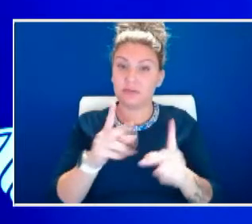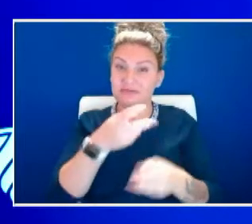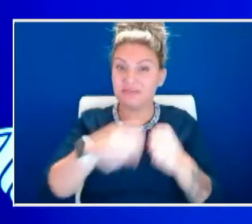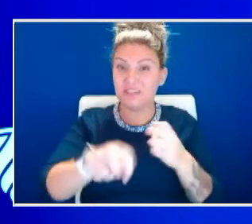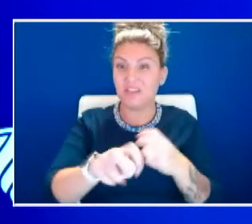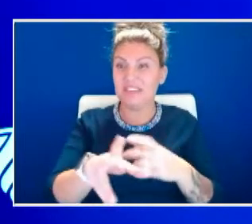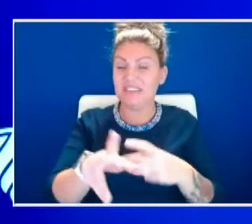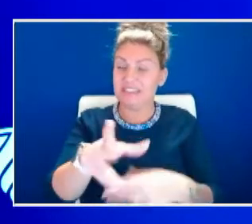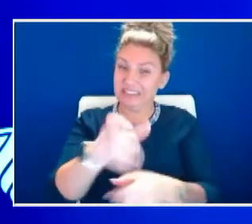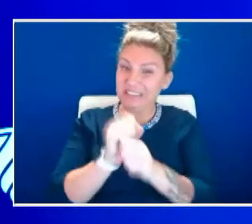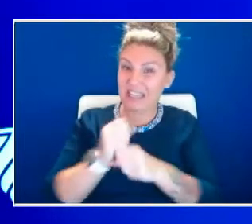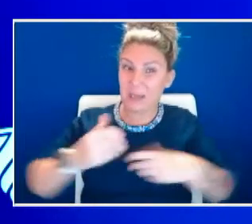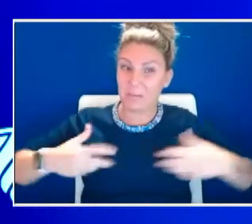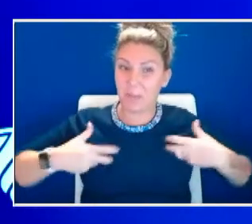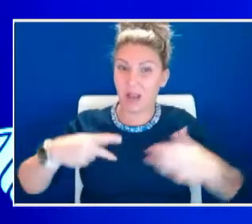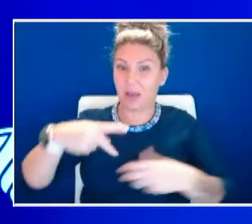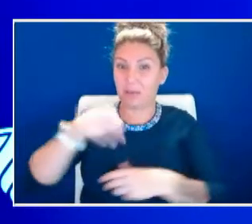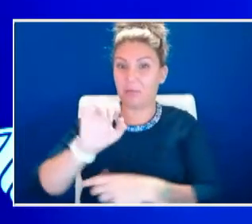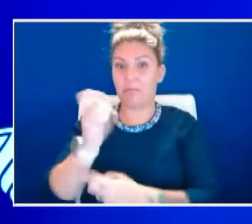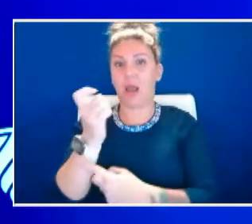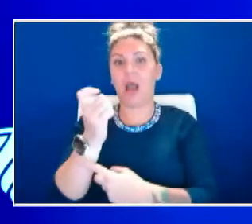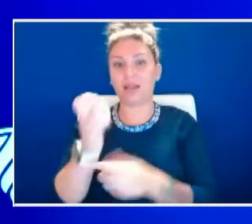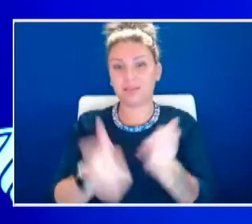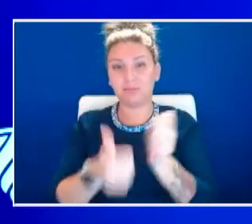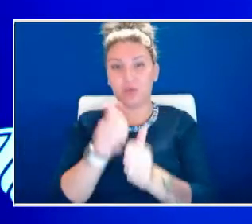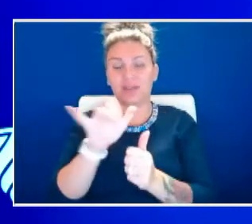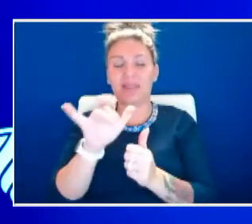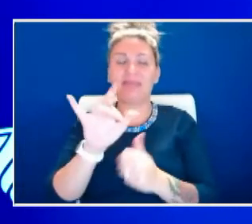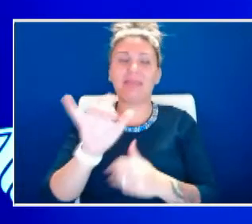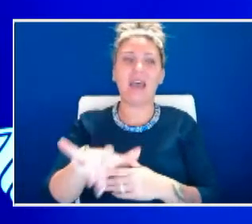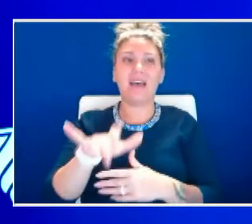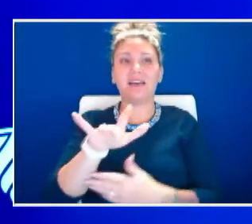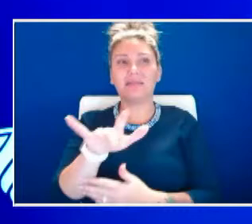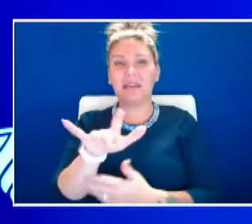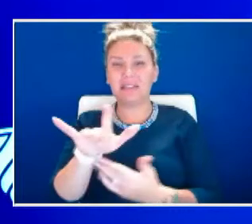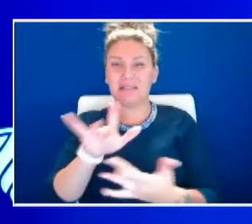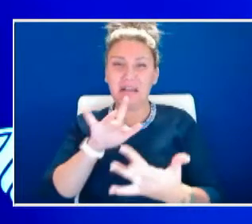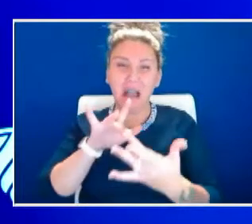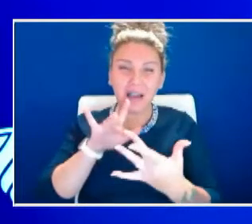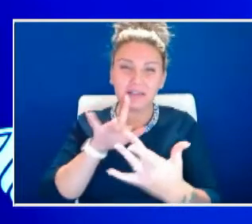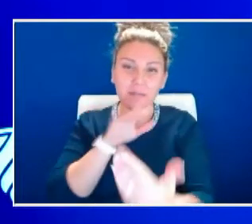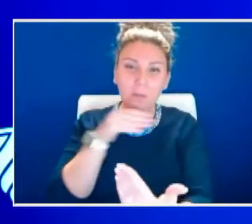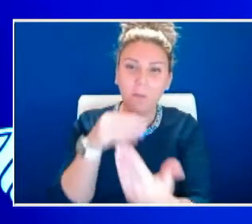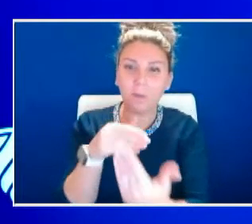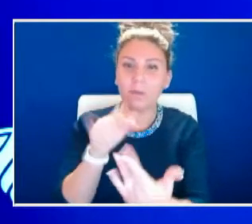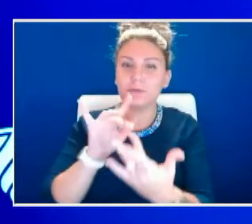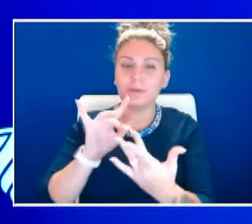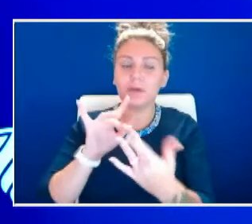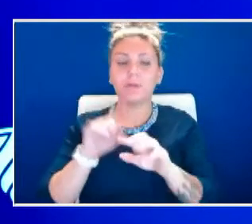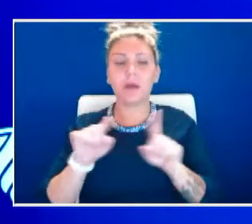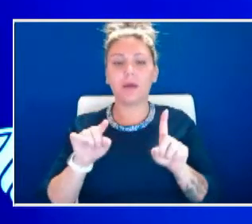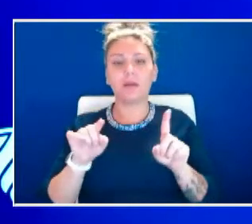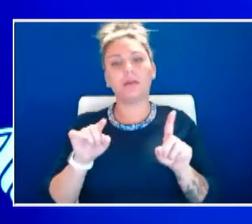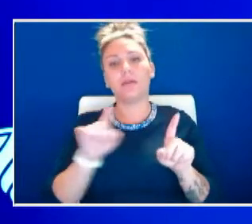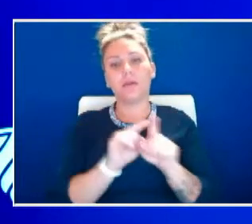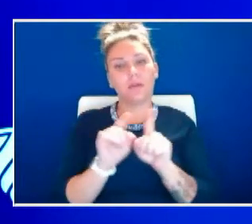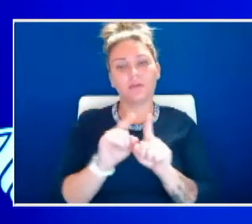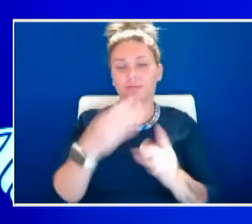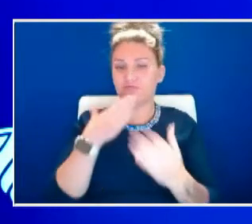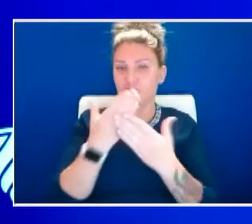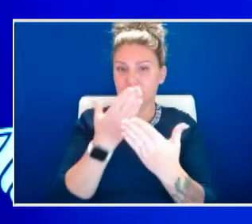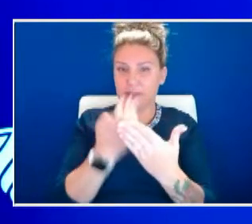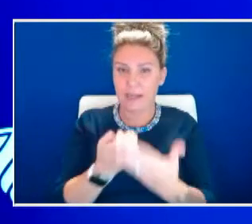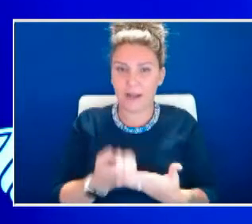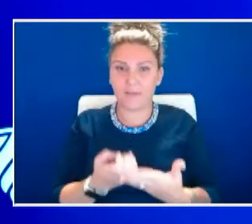really mostly, that intentional contact, that close contact. But we also have very good evidence now. I think it